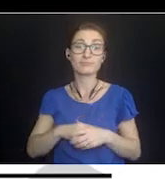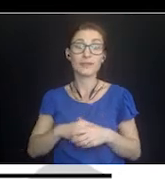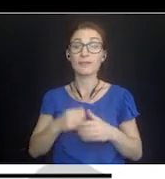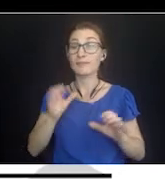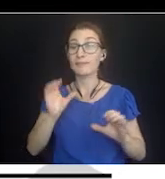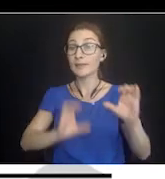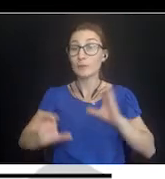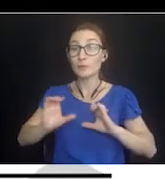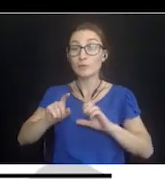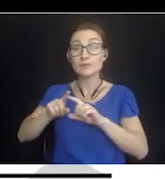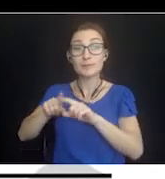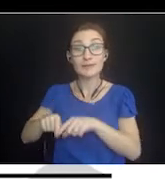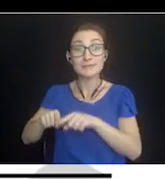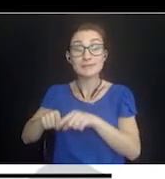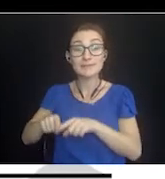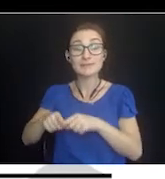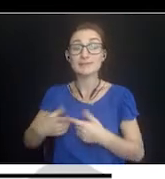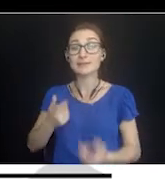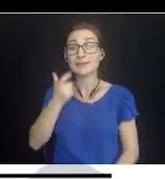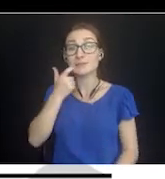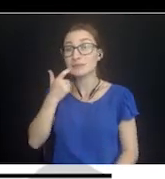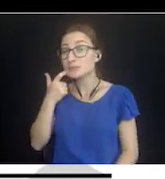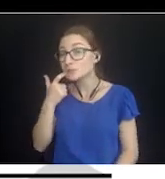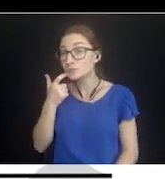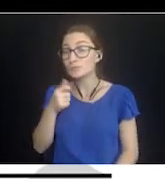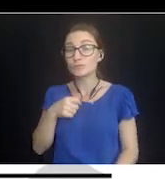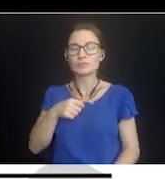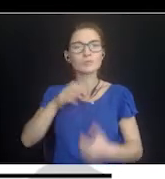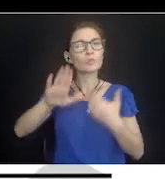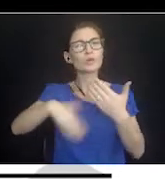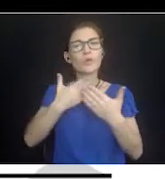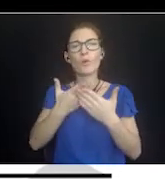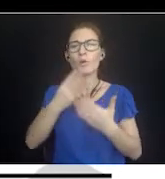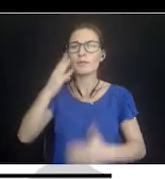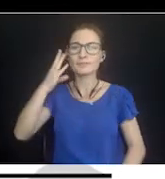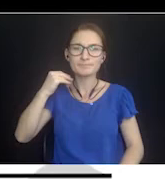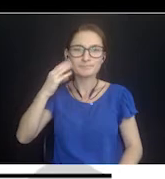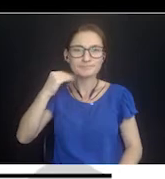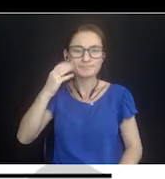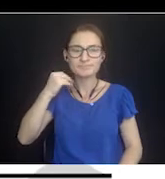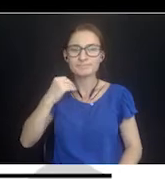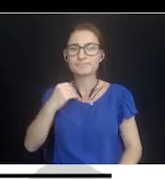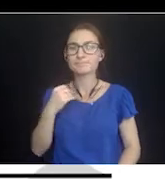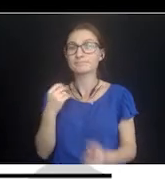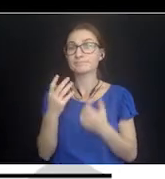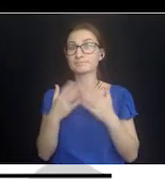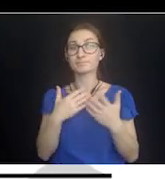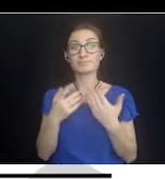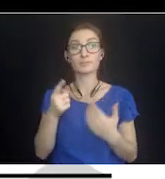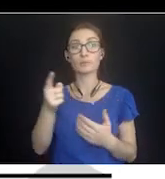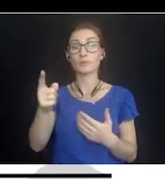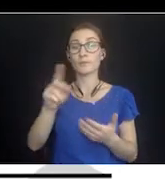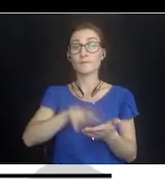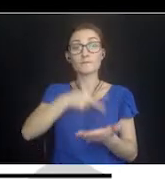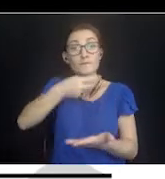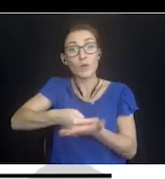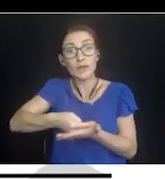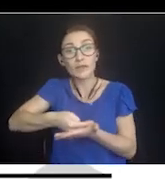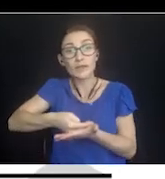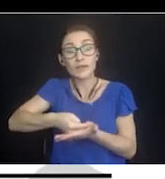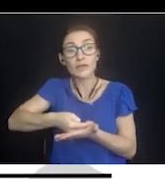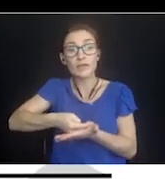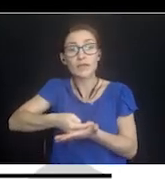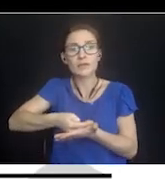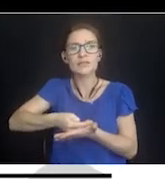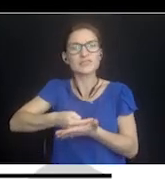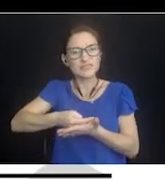psychiatric disability. We have chemical dependencies and all kinds of addictions that we all face. Even if